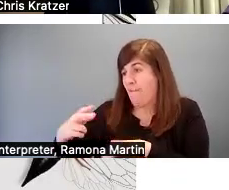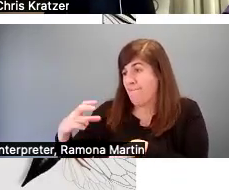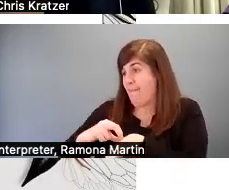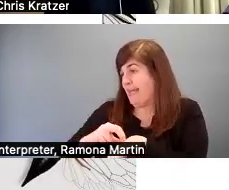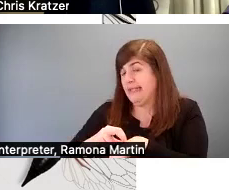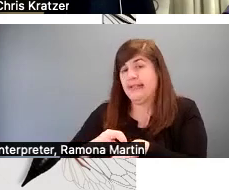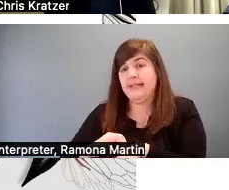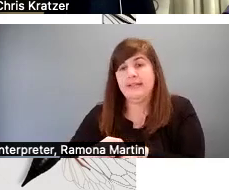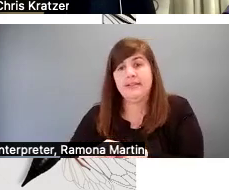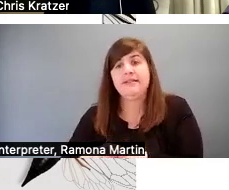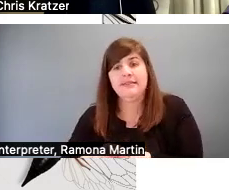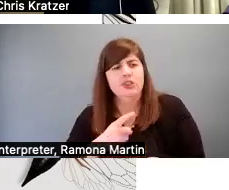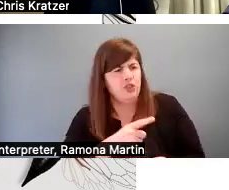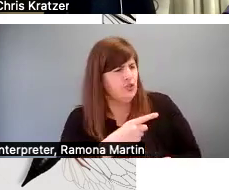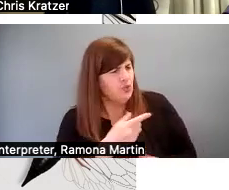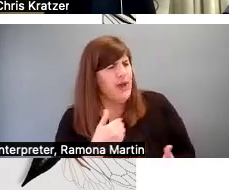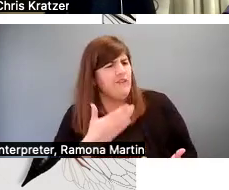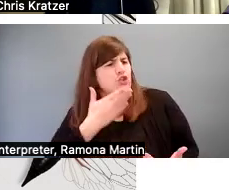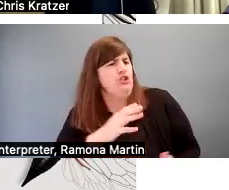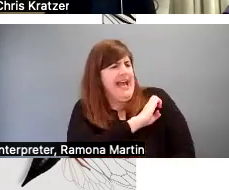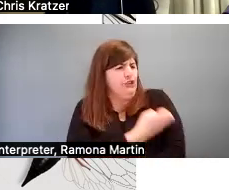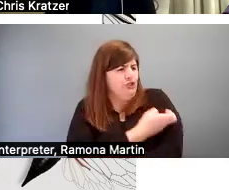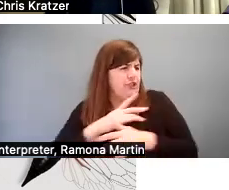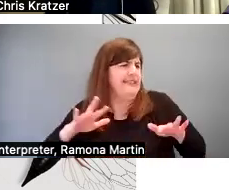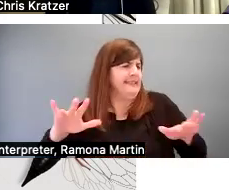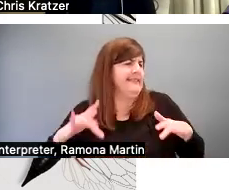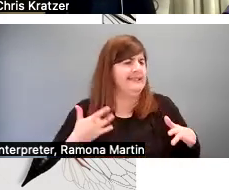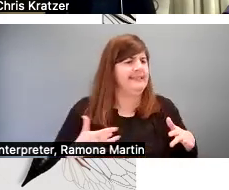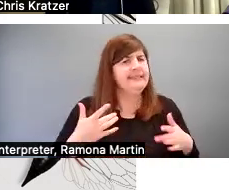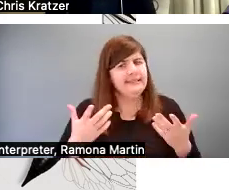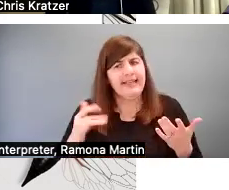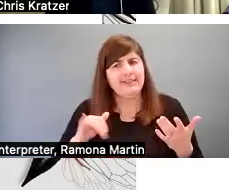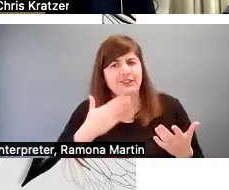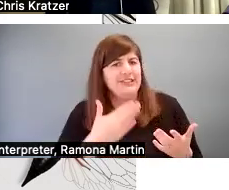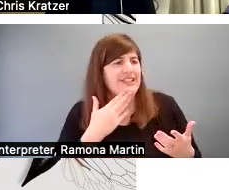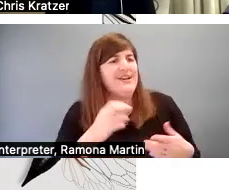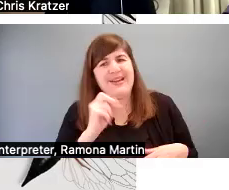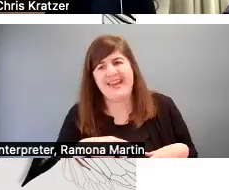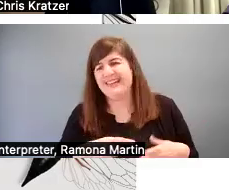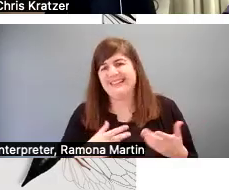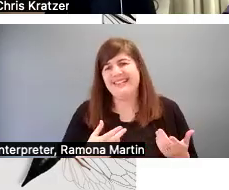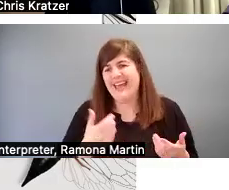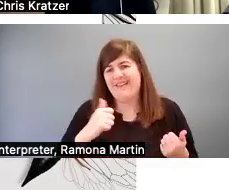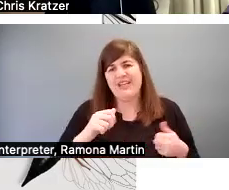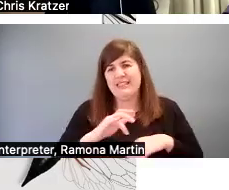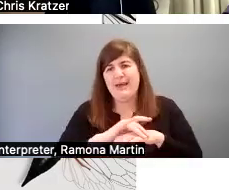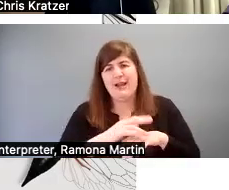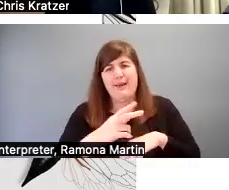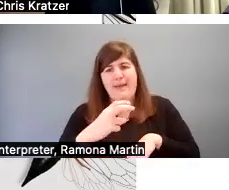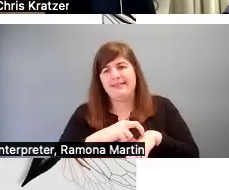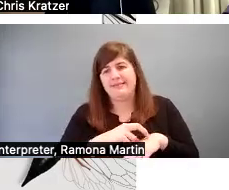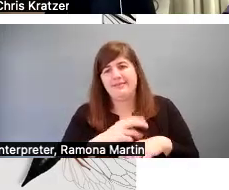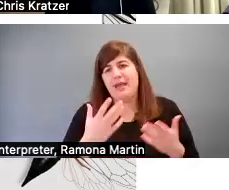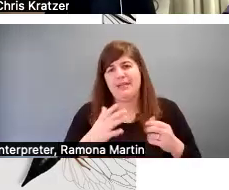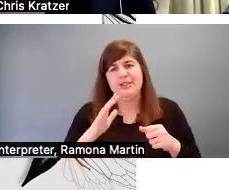You got good energy. You got like the spider knows that they're safe. That's good. That's good. Every spider I've been bitten by has been like a